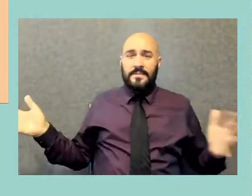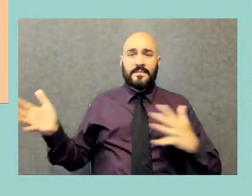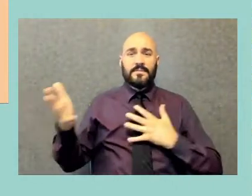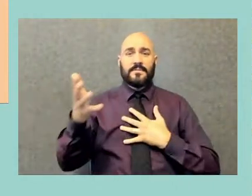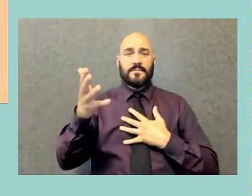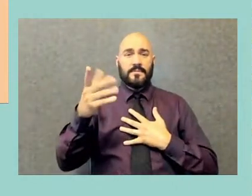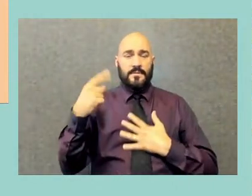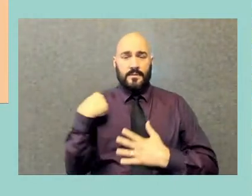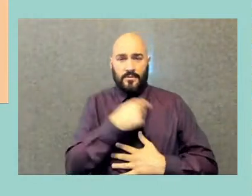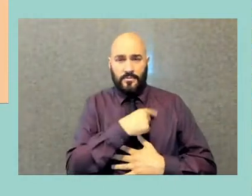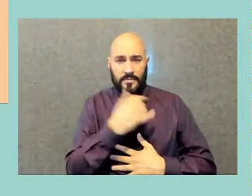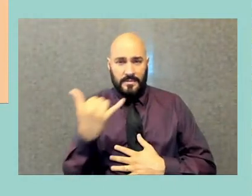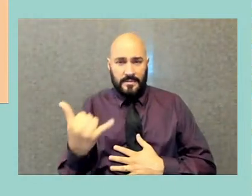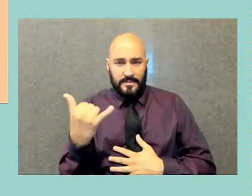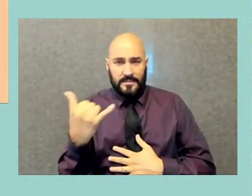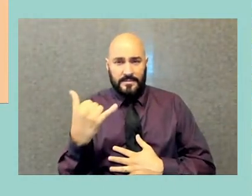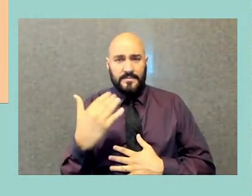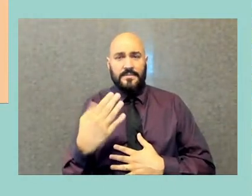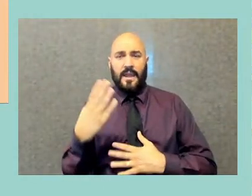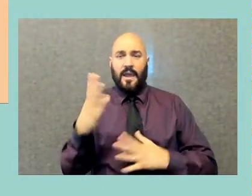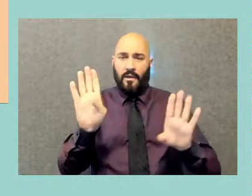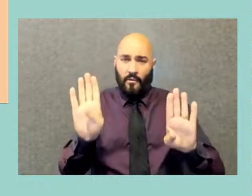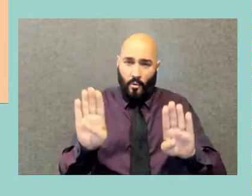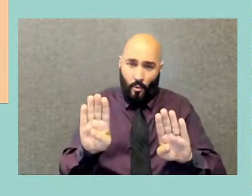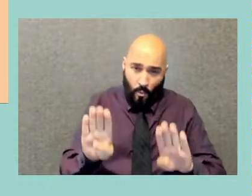opening. We are